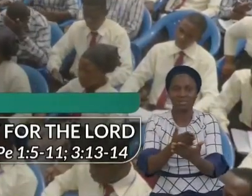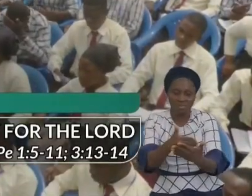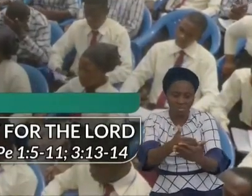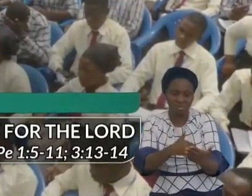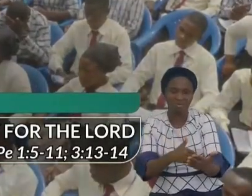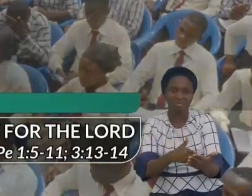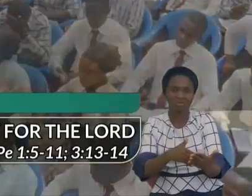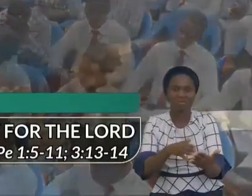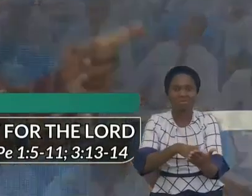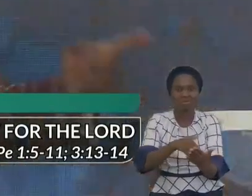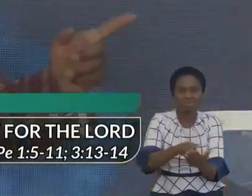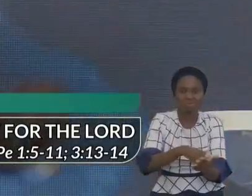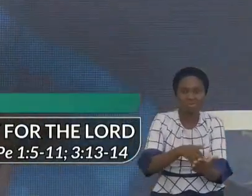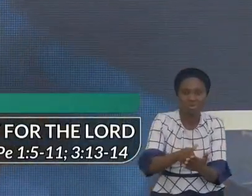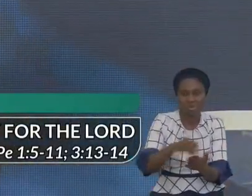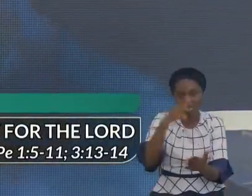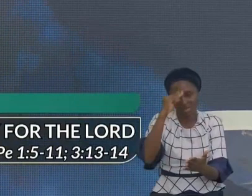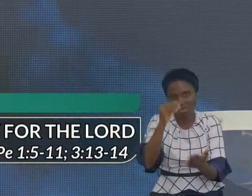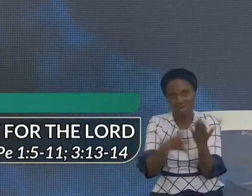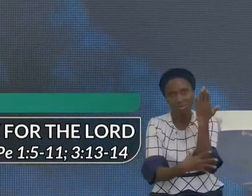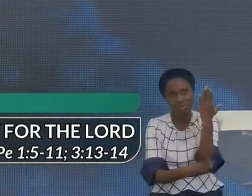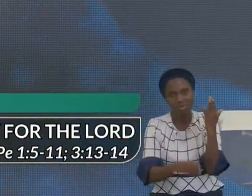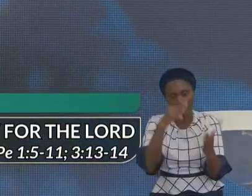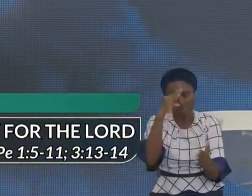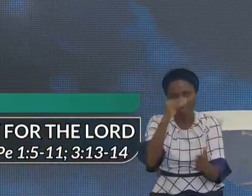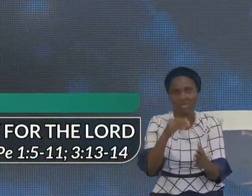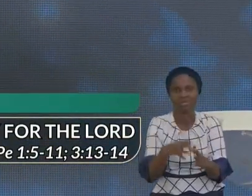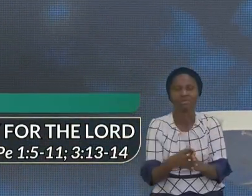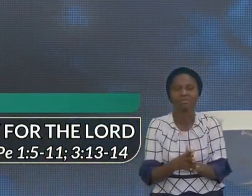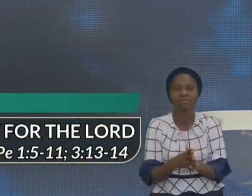Have you seen a student diligent in his way?